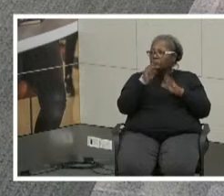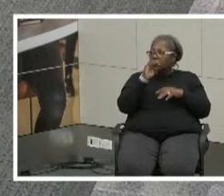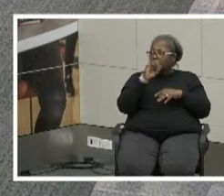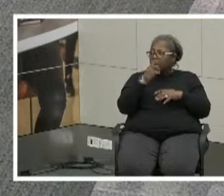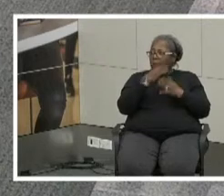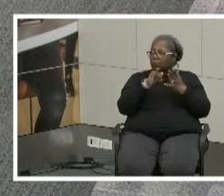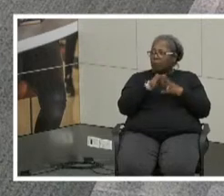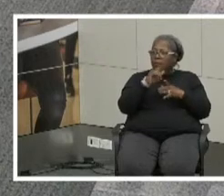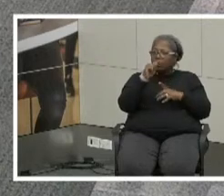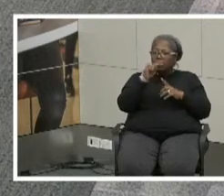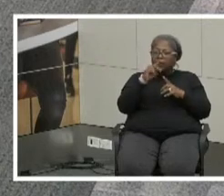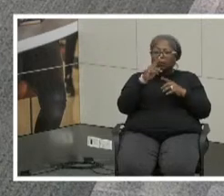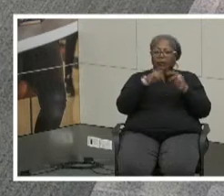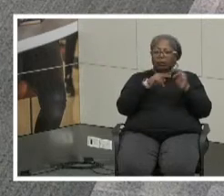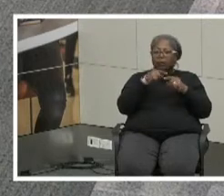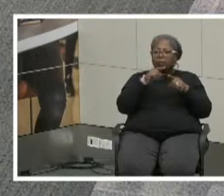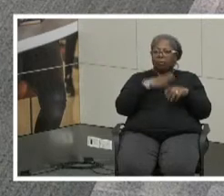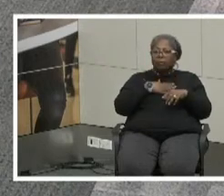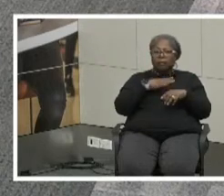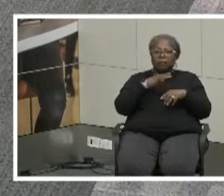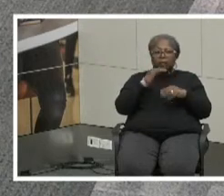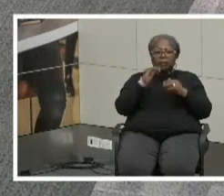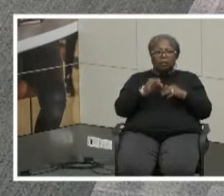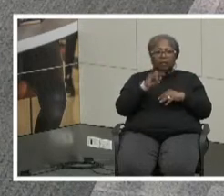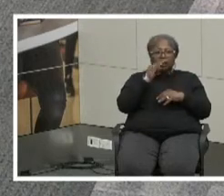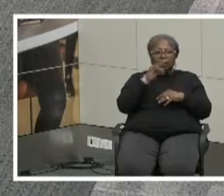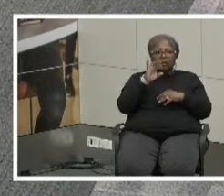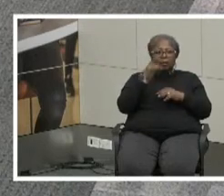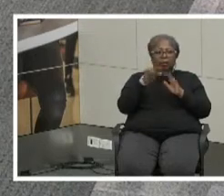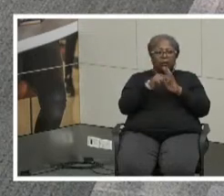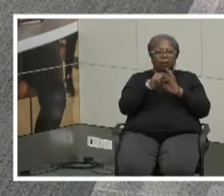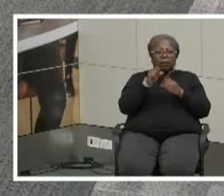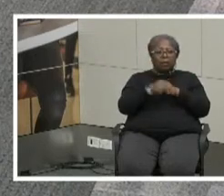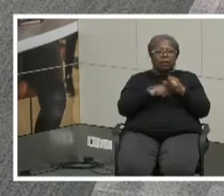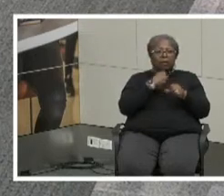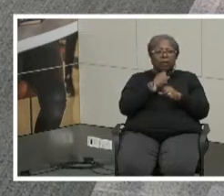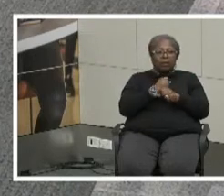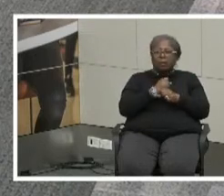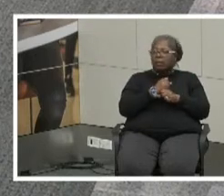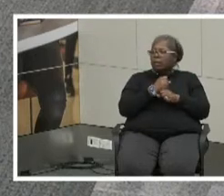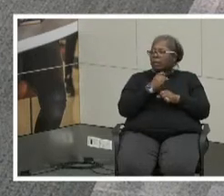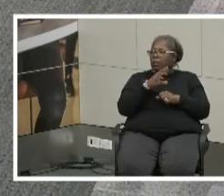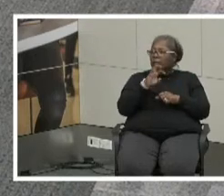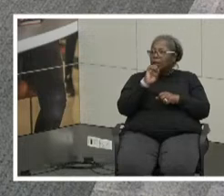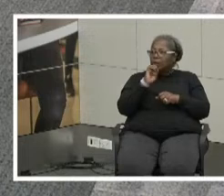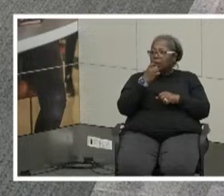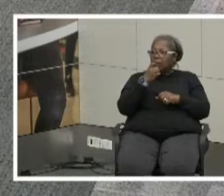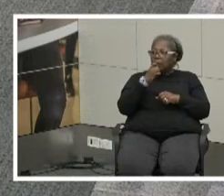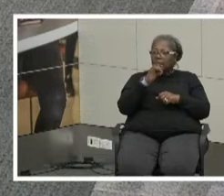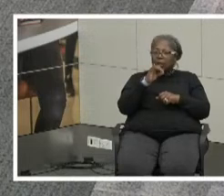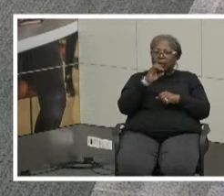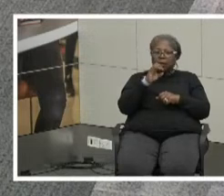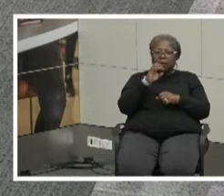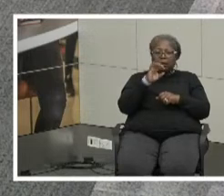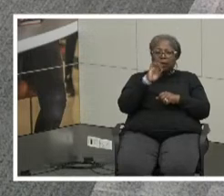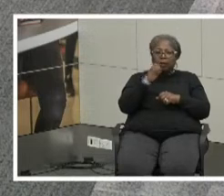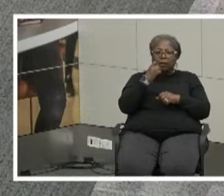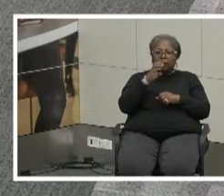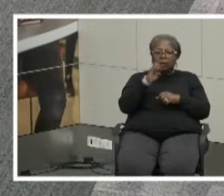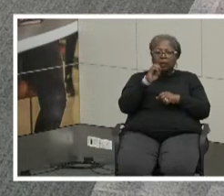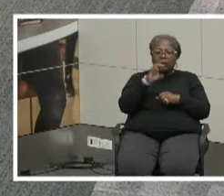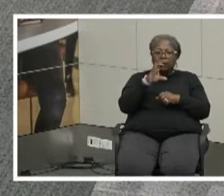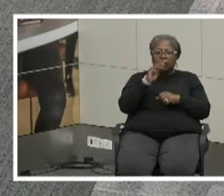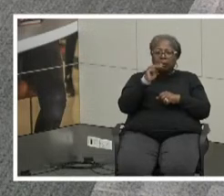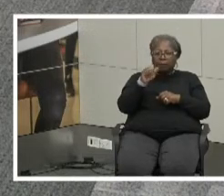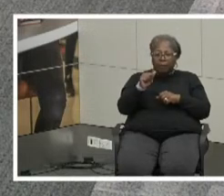these te buildings during my child's current eighth grade year her eczema flares up way more and she has developed a SE